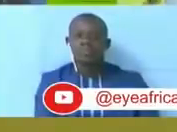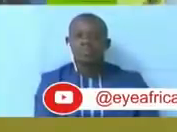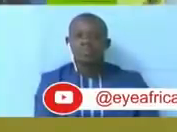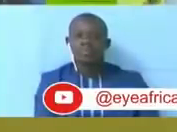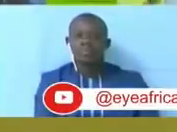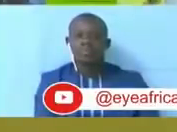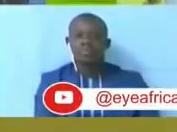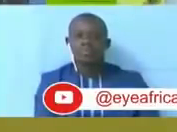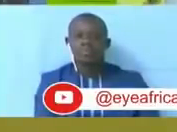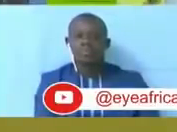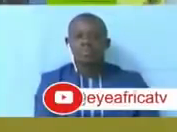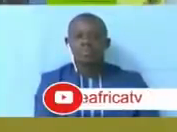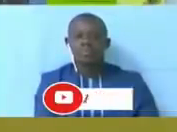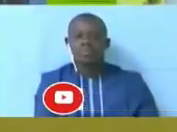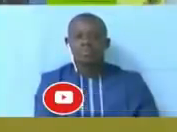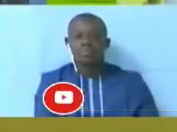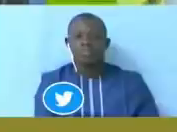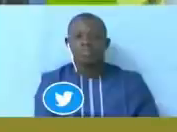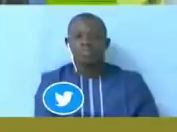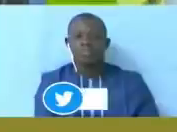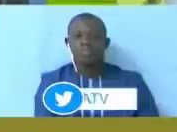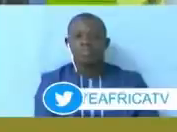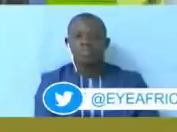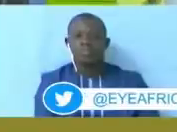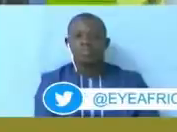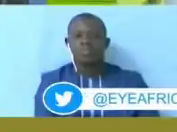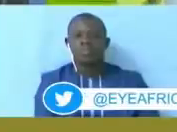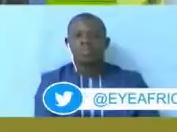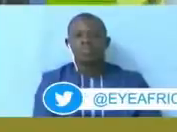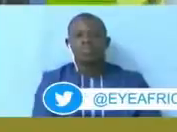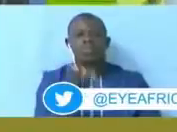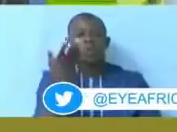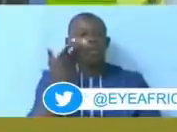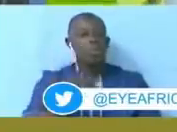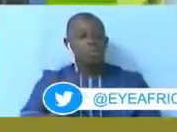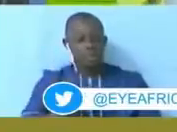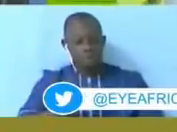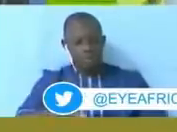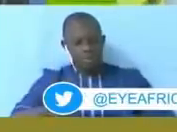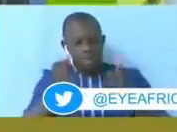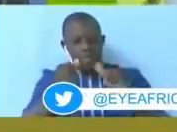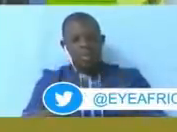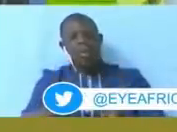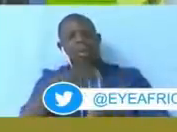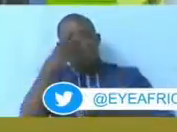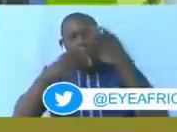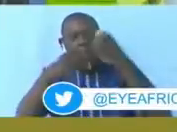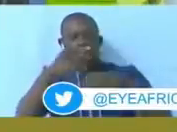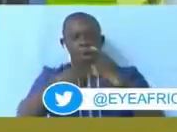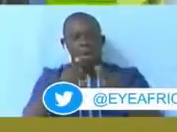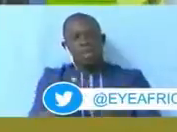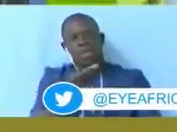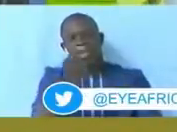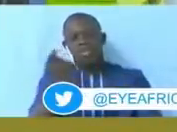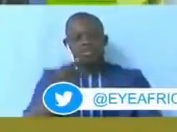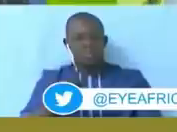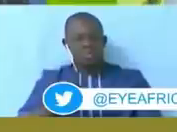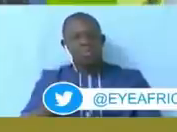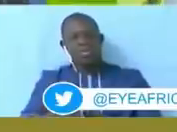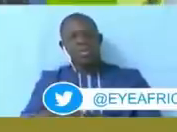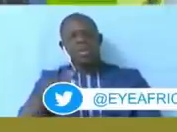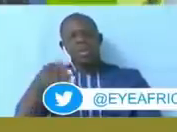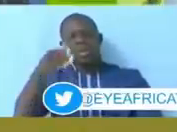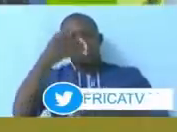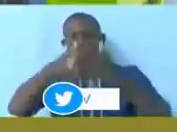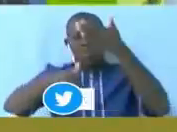So when he raised those queries that these people have fenced more than the fair area that he sold to them, biring atenata na